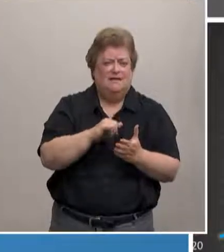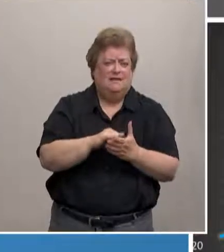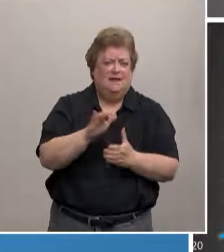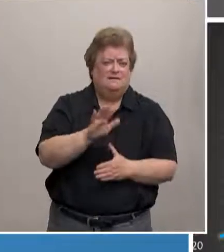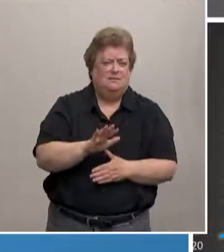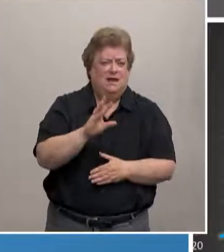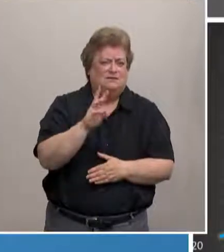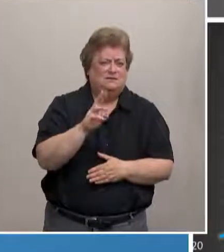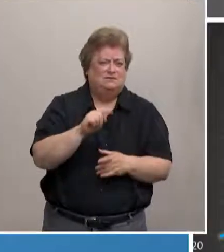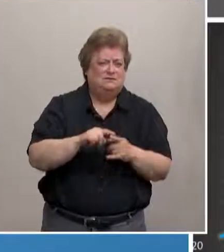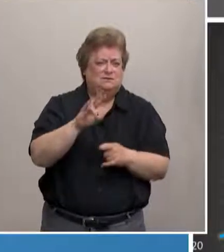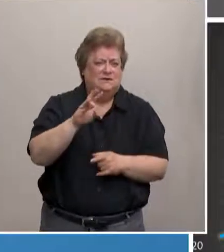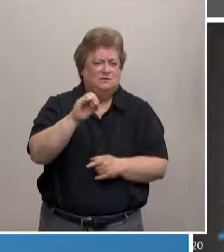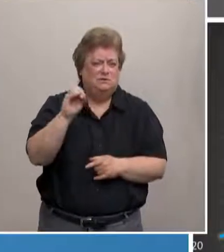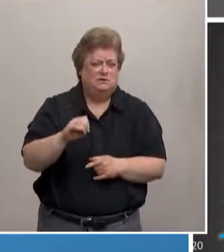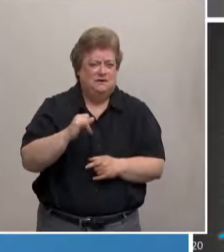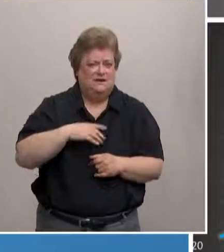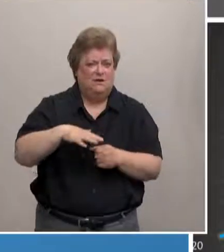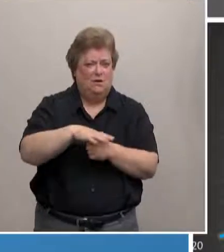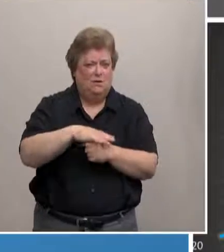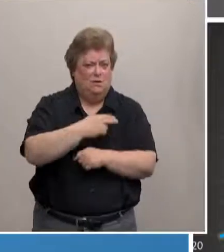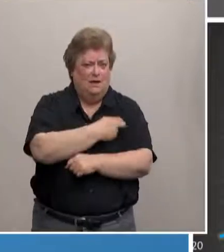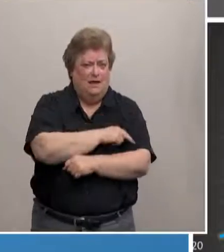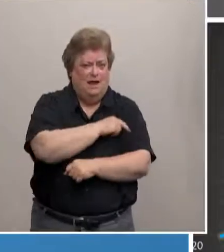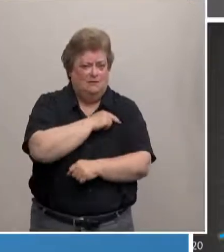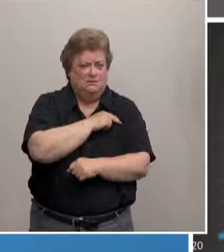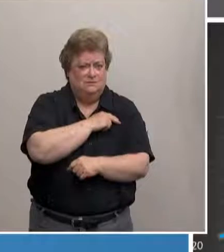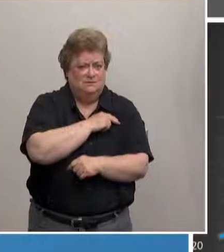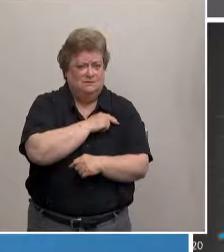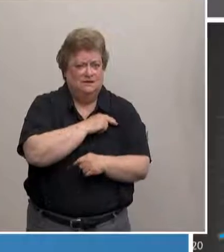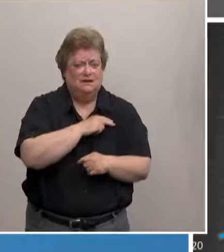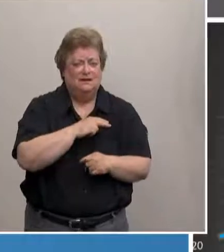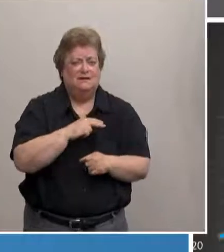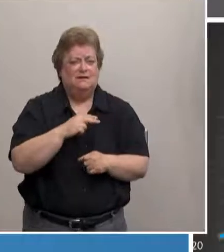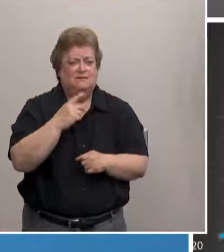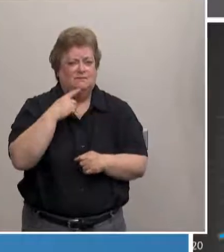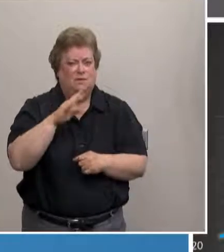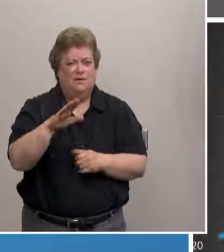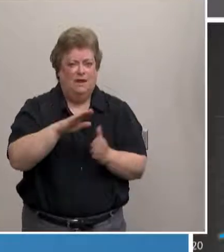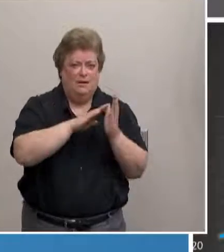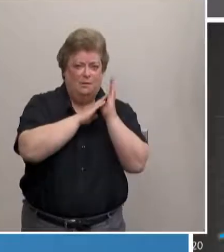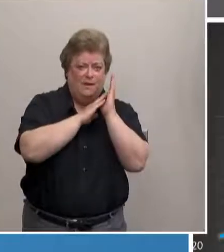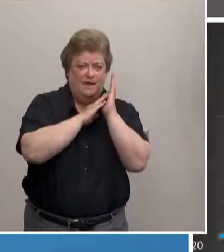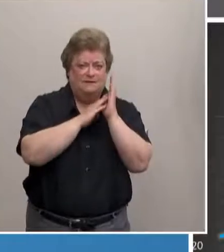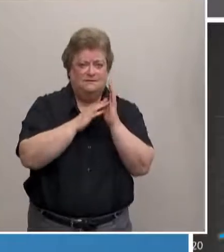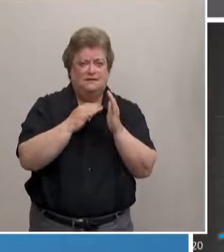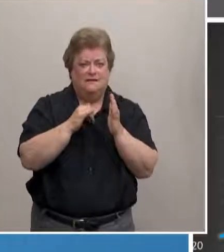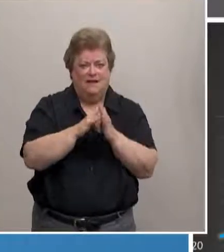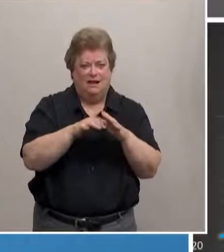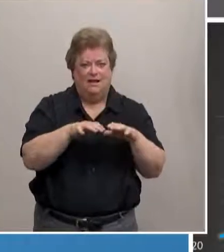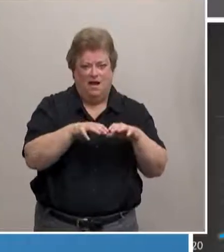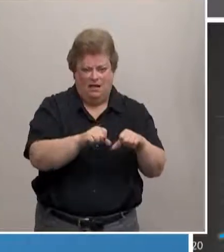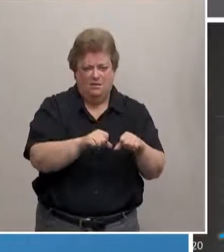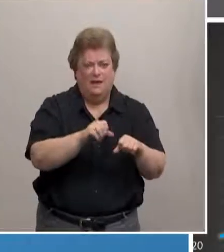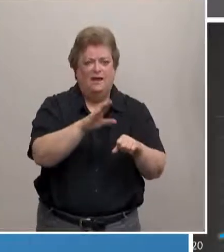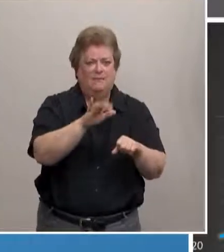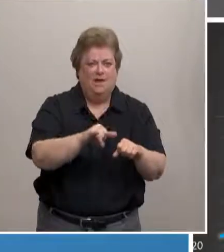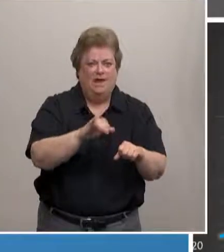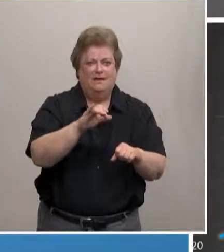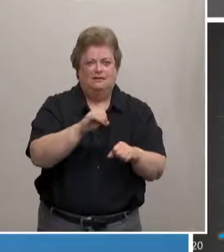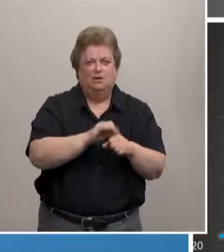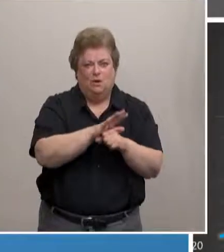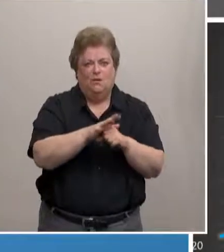about 6 to 7% of our local hospitals' medical surgical beds that have been occupied by